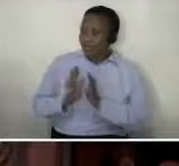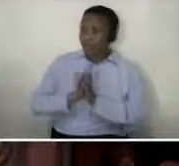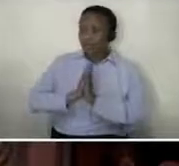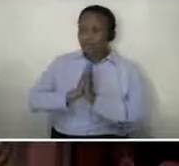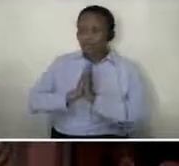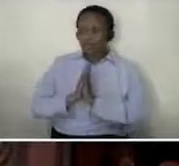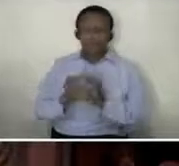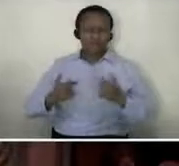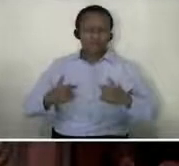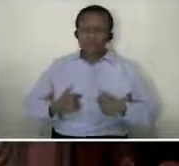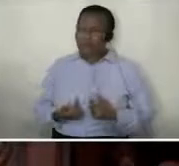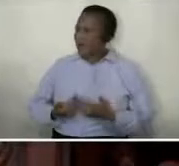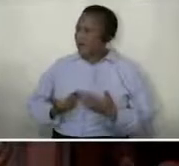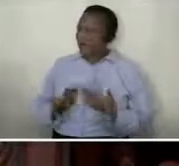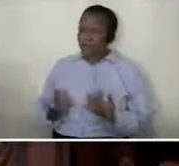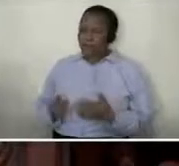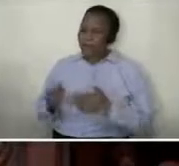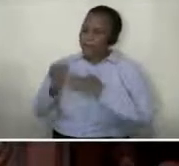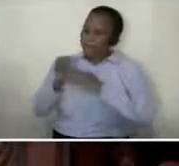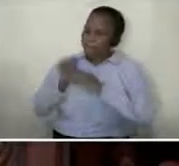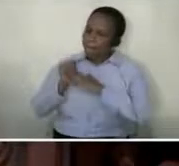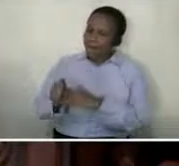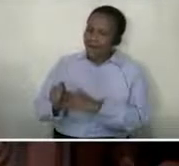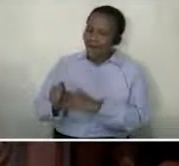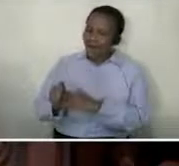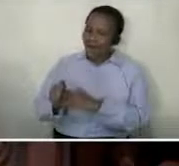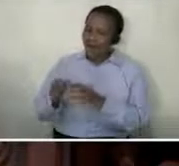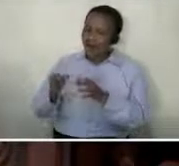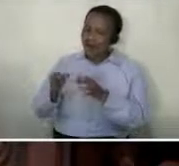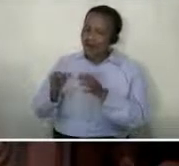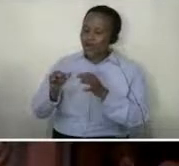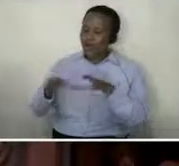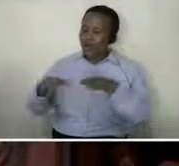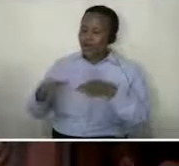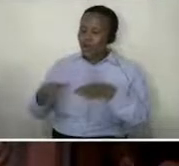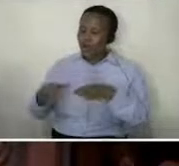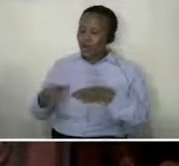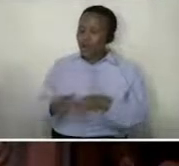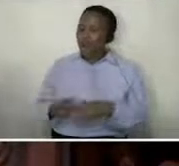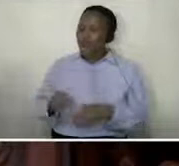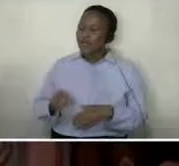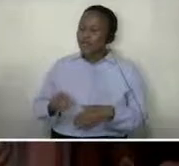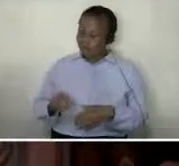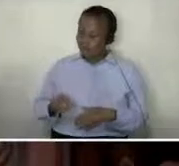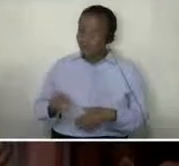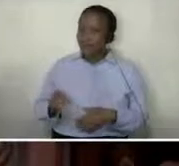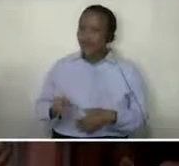the party leader of the DA. You're not the presiding officer.